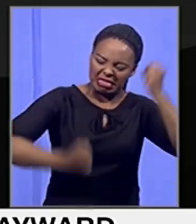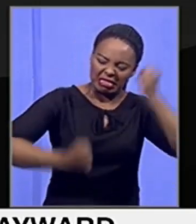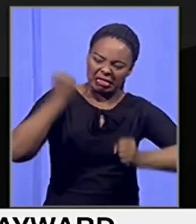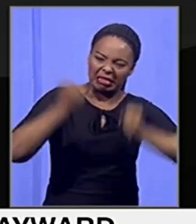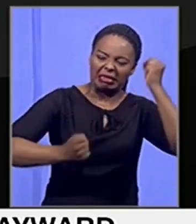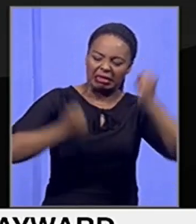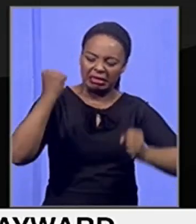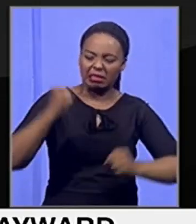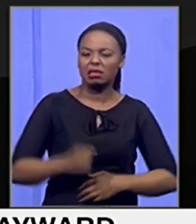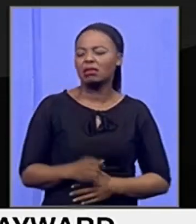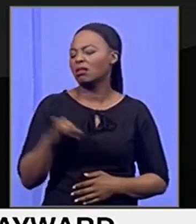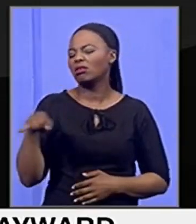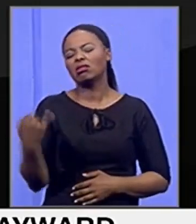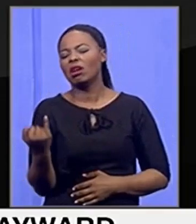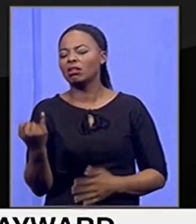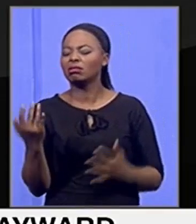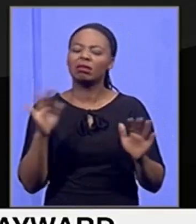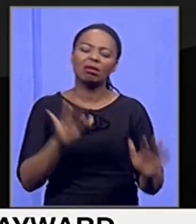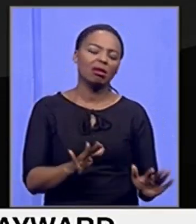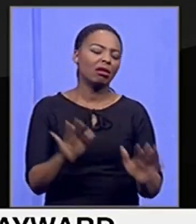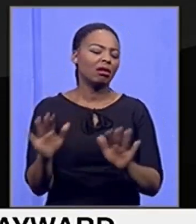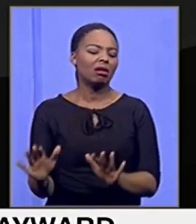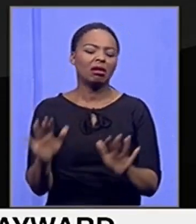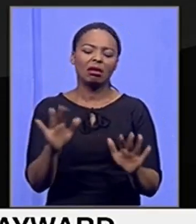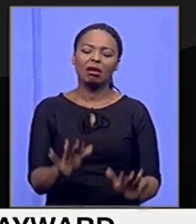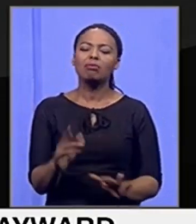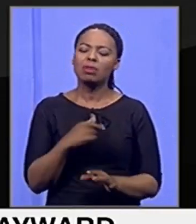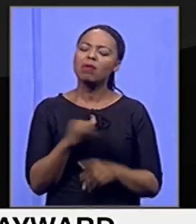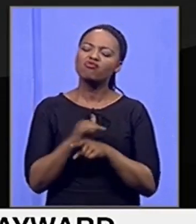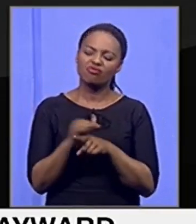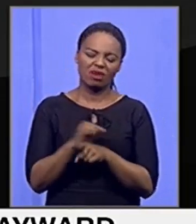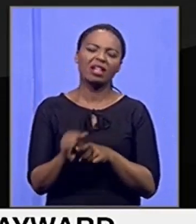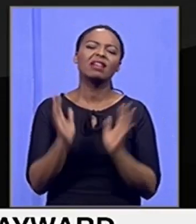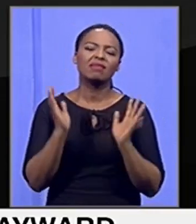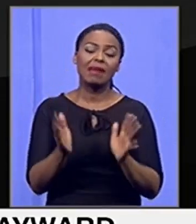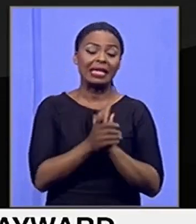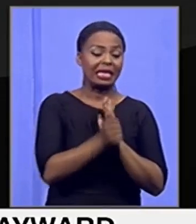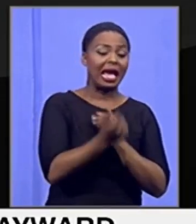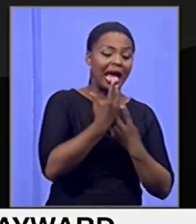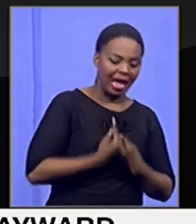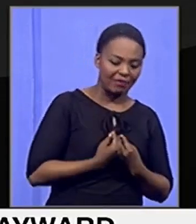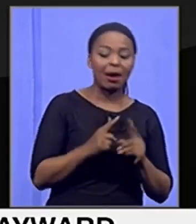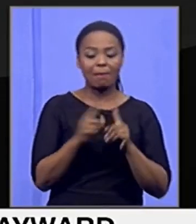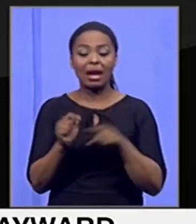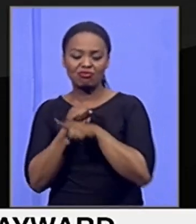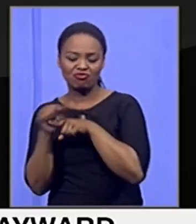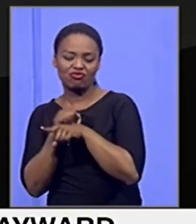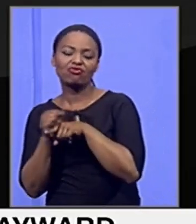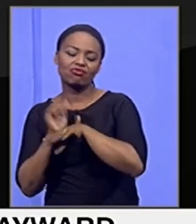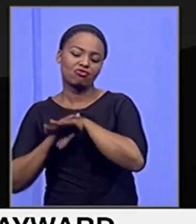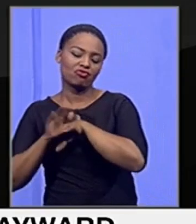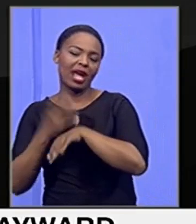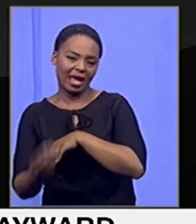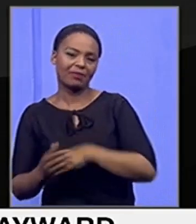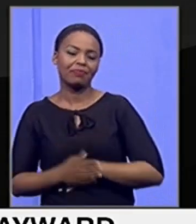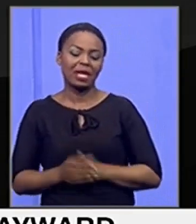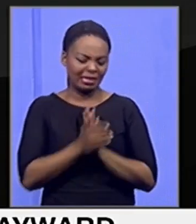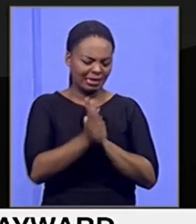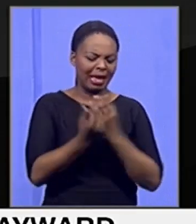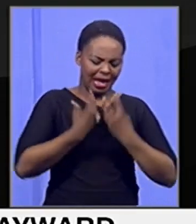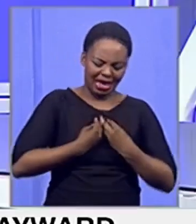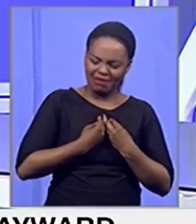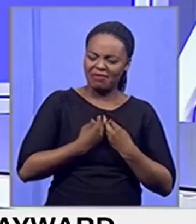no eta practice mo godimo ga talent. Haholo. Ke na le talent.